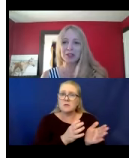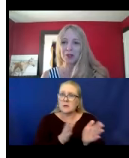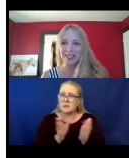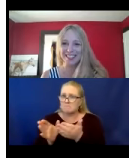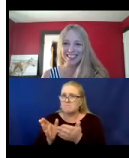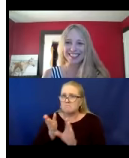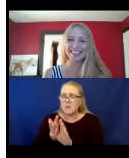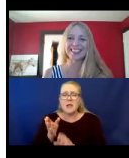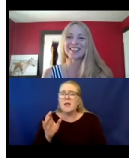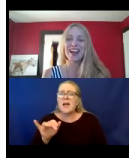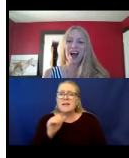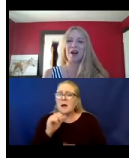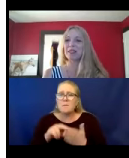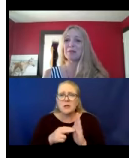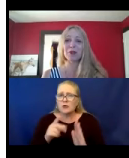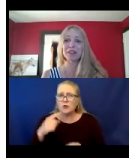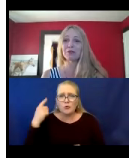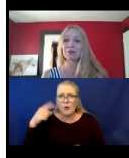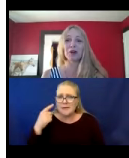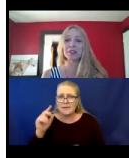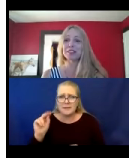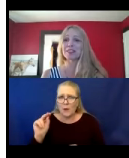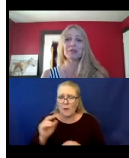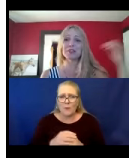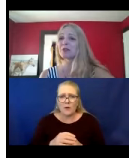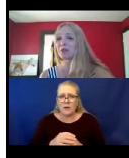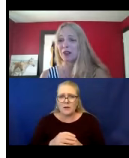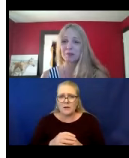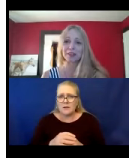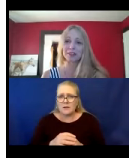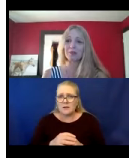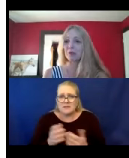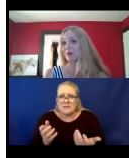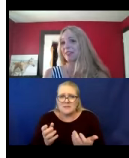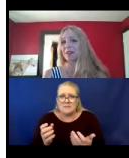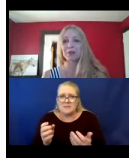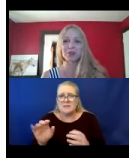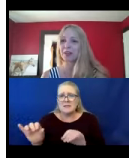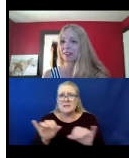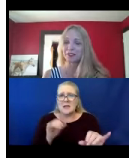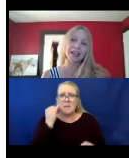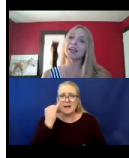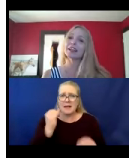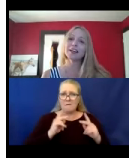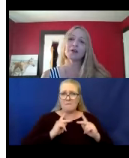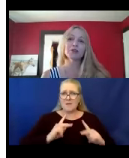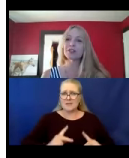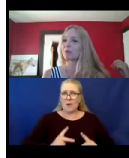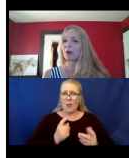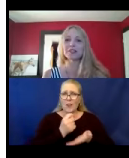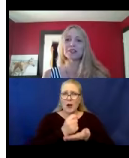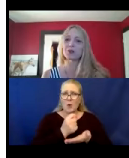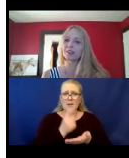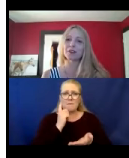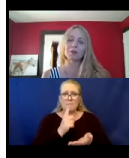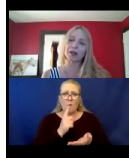not mean you're crazy any more than if you were going to, say, physical therapy to support, your strength in your leg. We're just